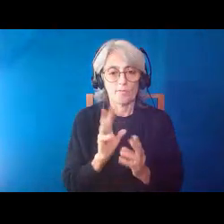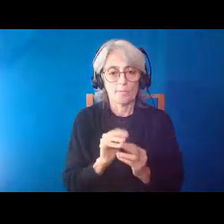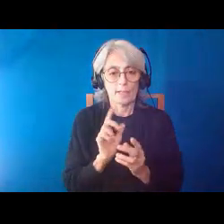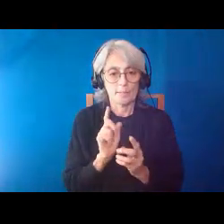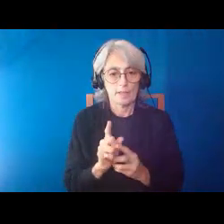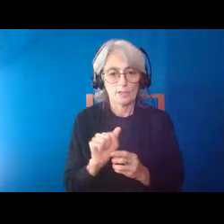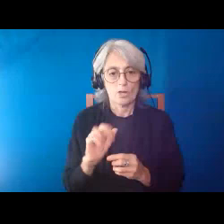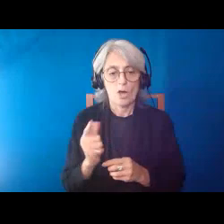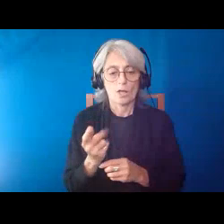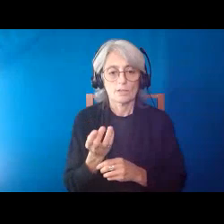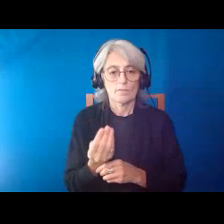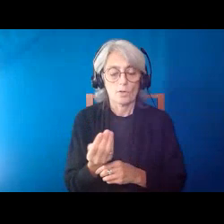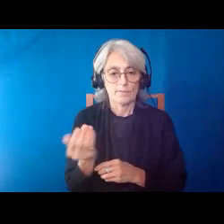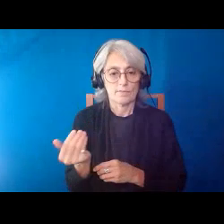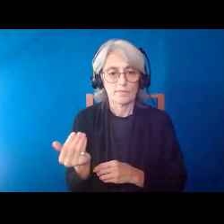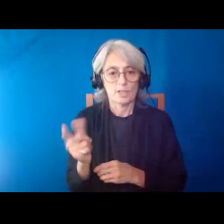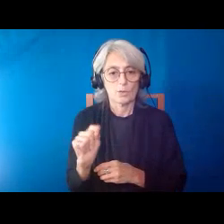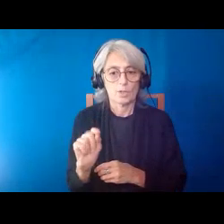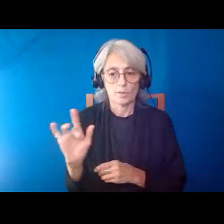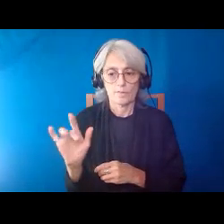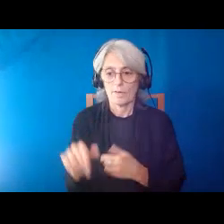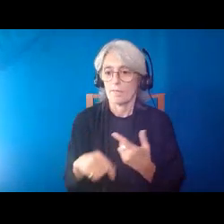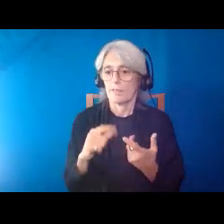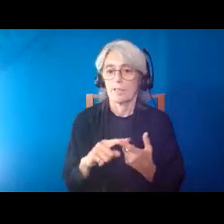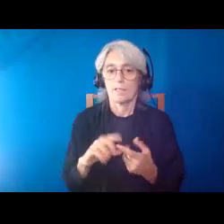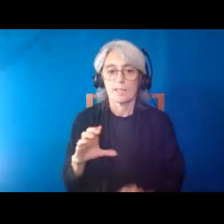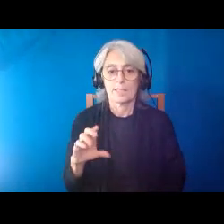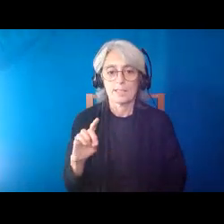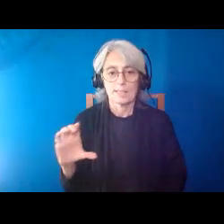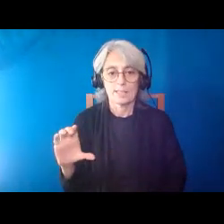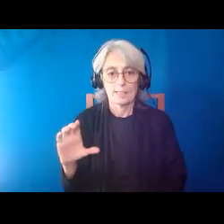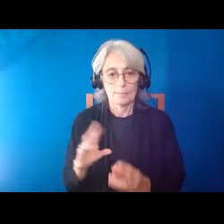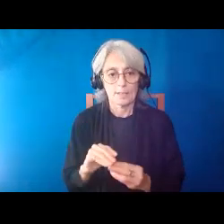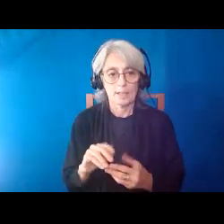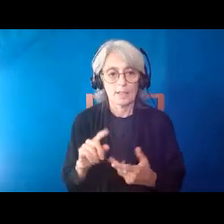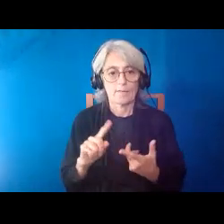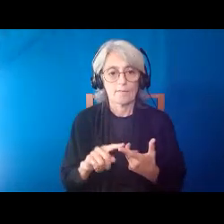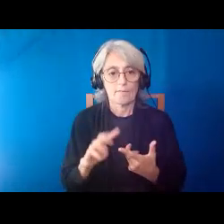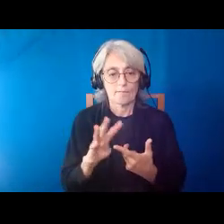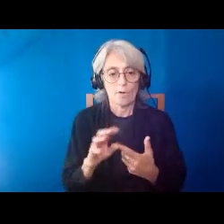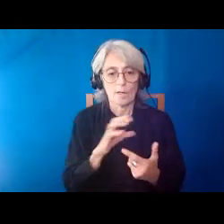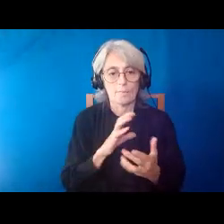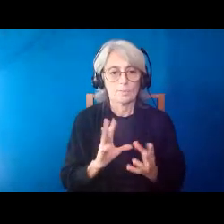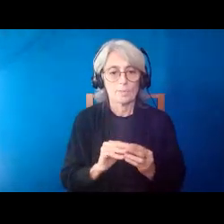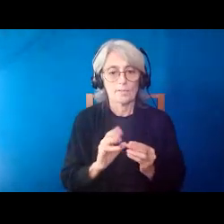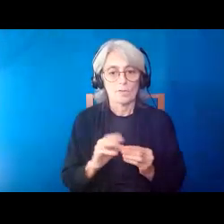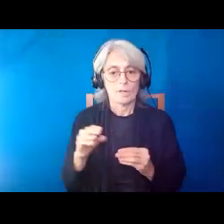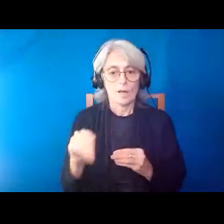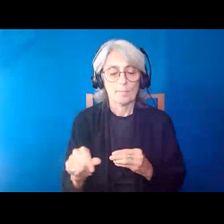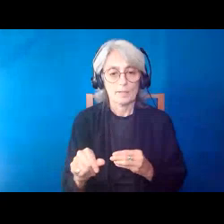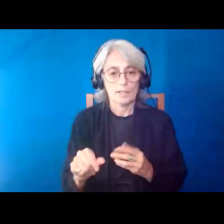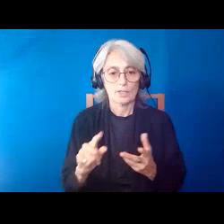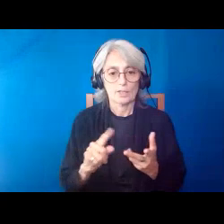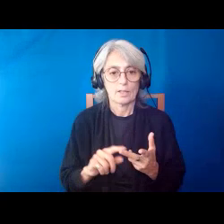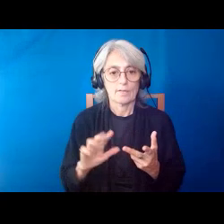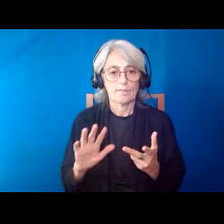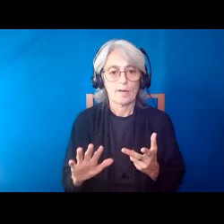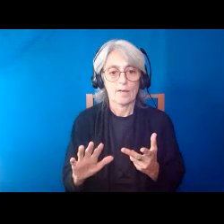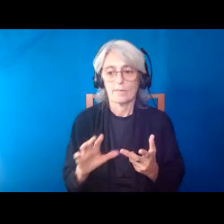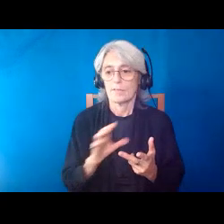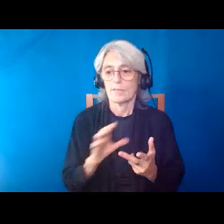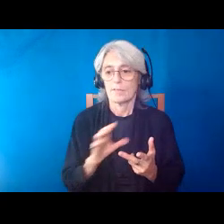14th and 15th, 2025 CTC meeting. Tab 4 is the Commissioner meetings for compensation. And tab 5 is committee